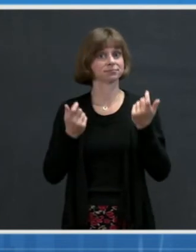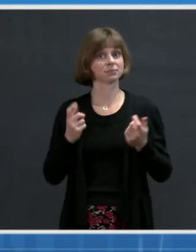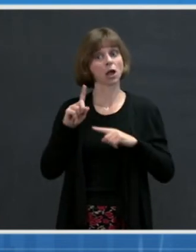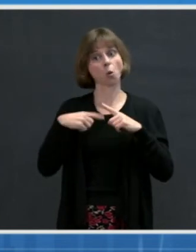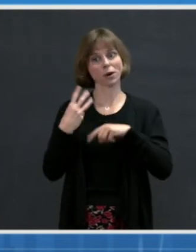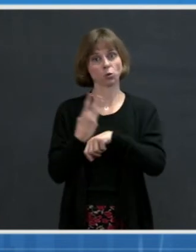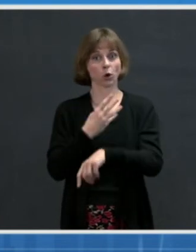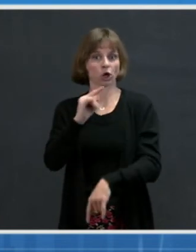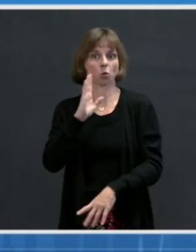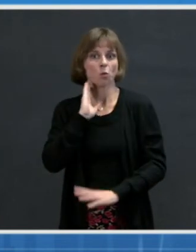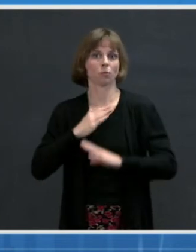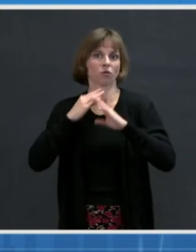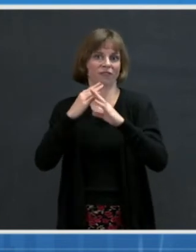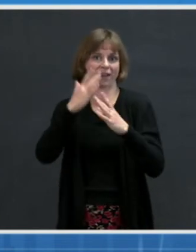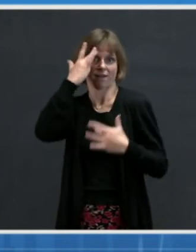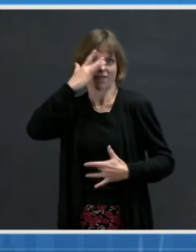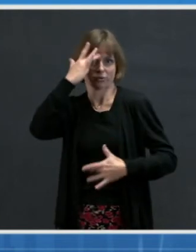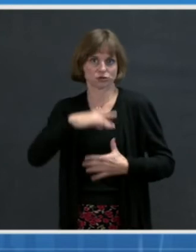these masks will do so.